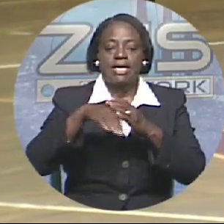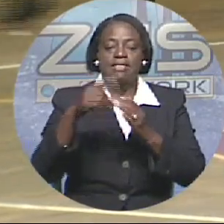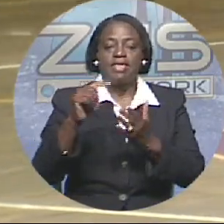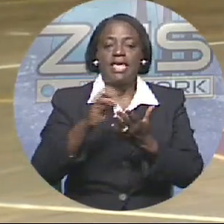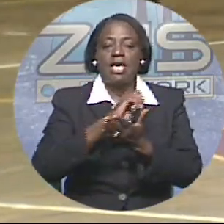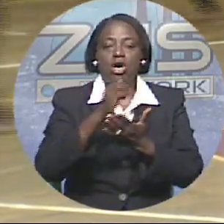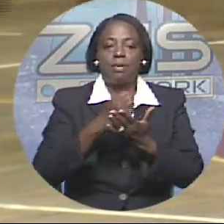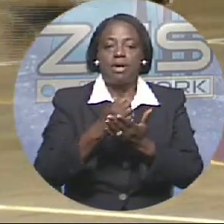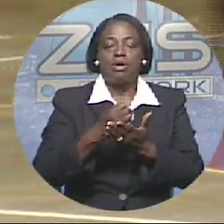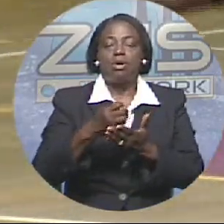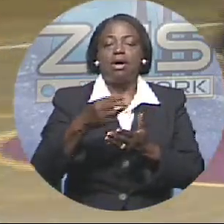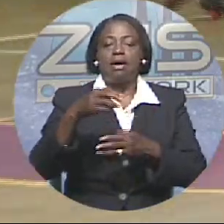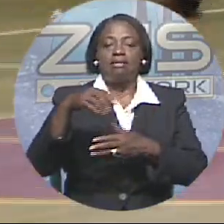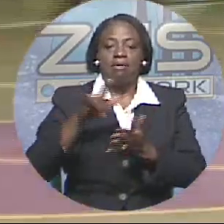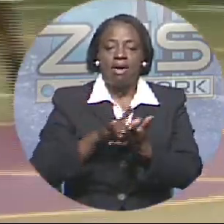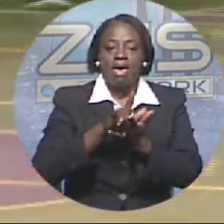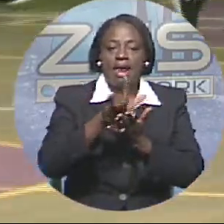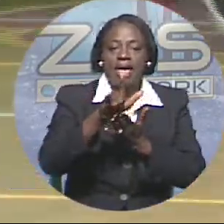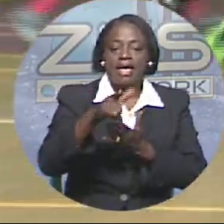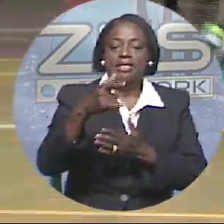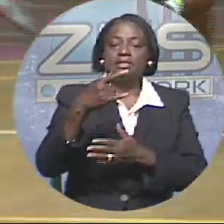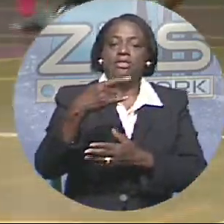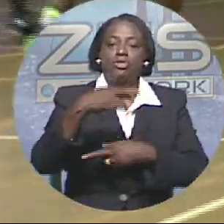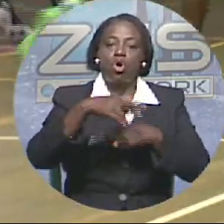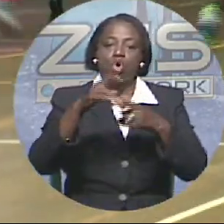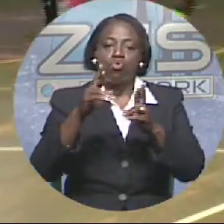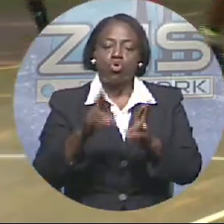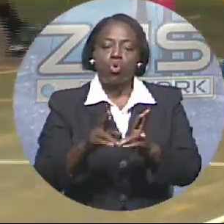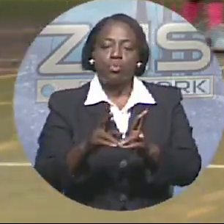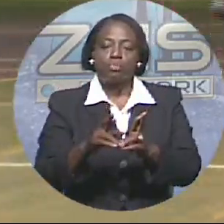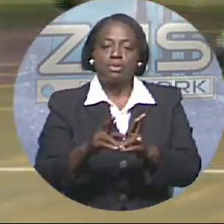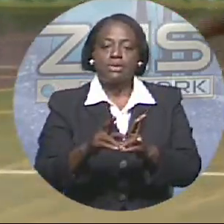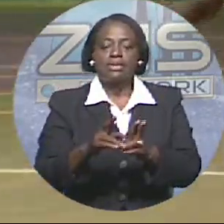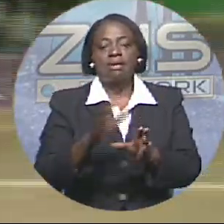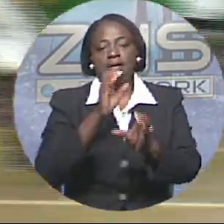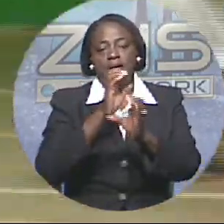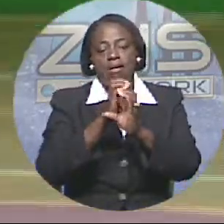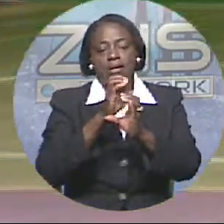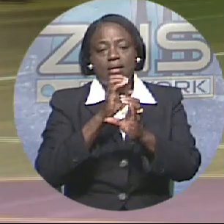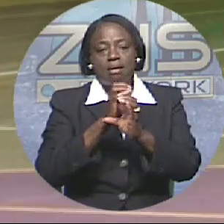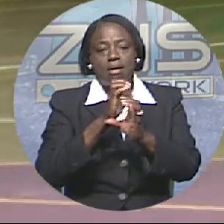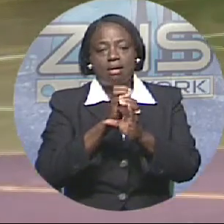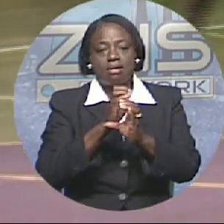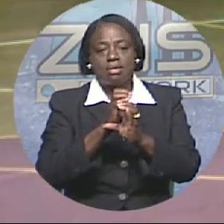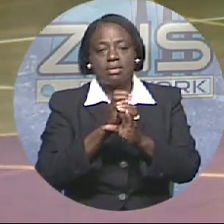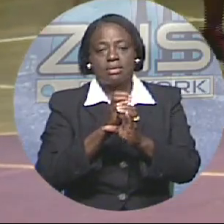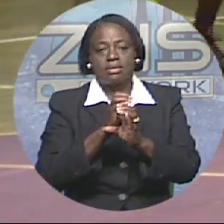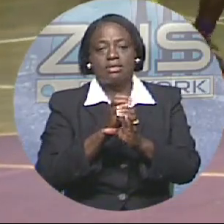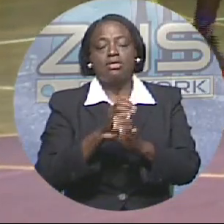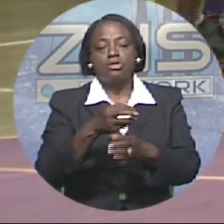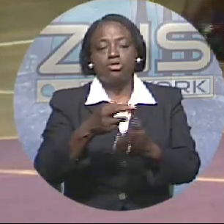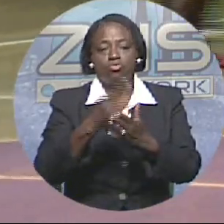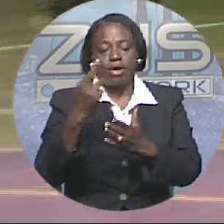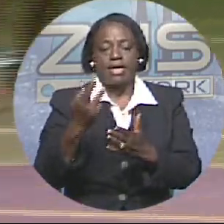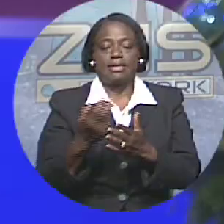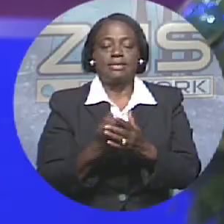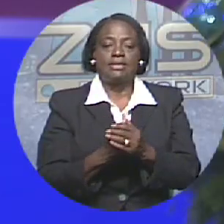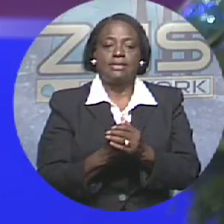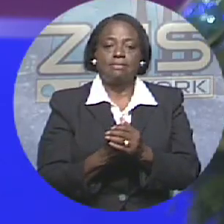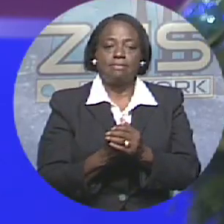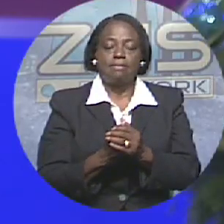rooms, food, vehicles. So we need this in our economy, especially in this time. Reporting for ZNS Total Sports, I am Julian